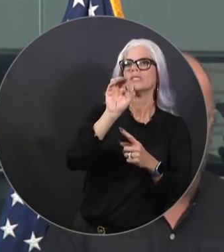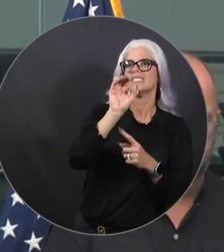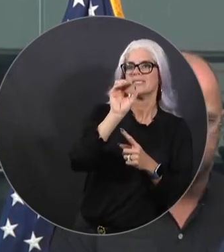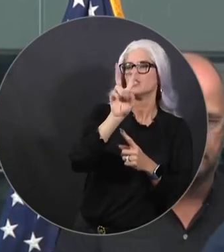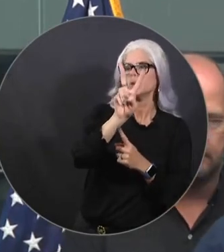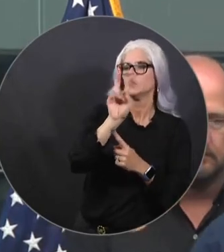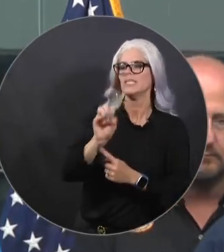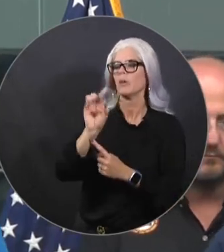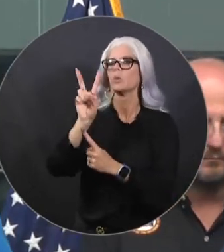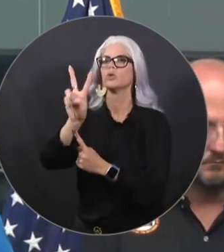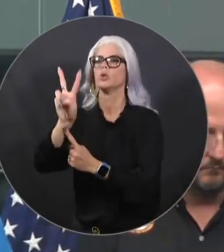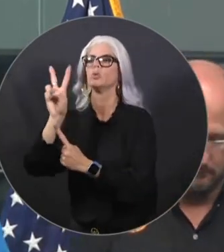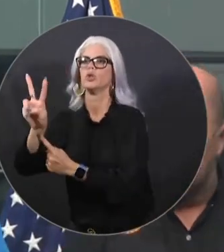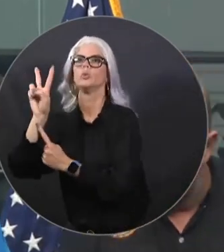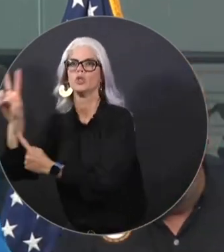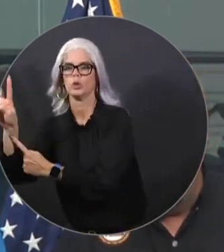Okay.